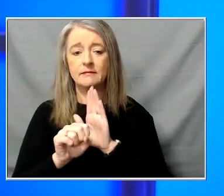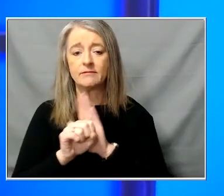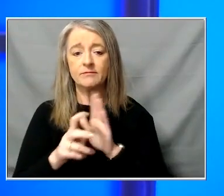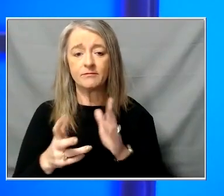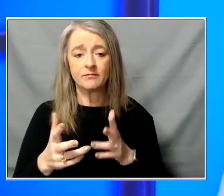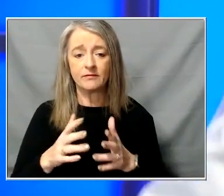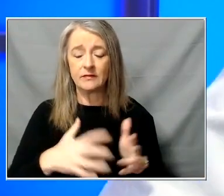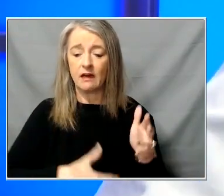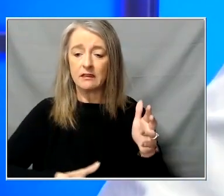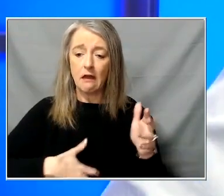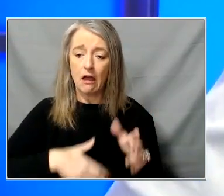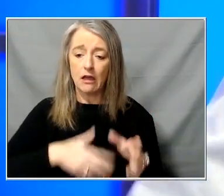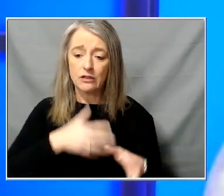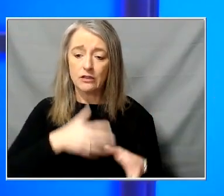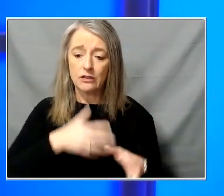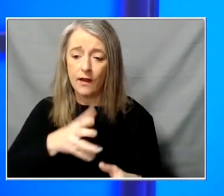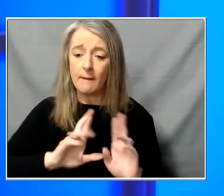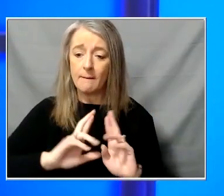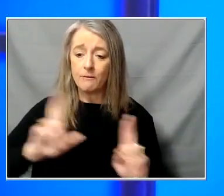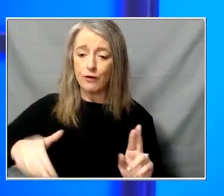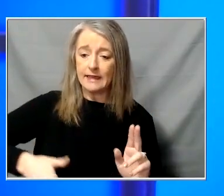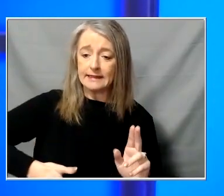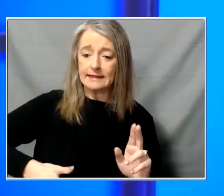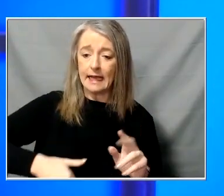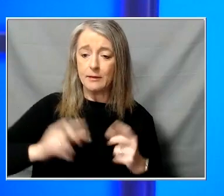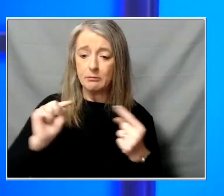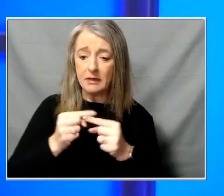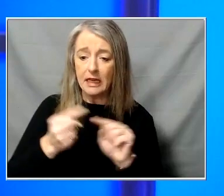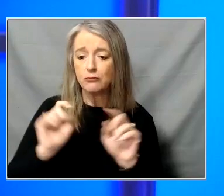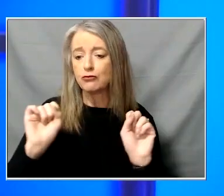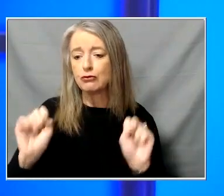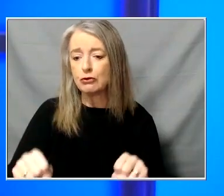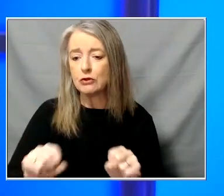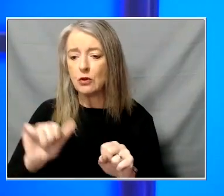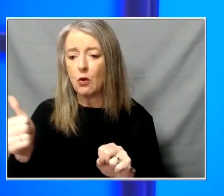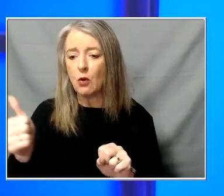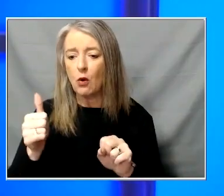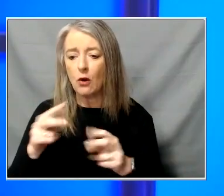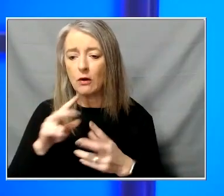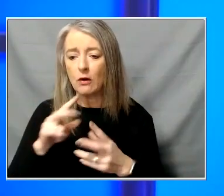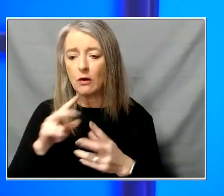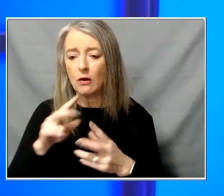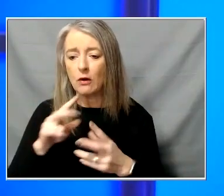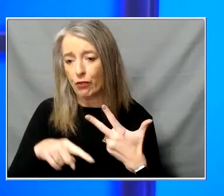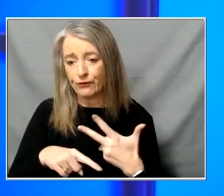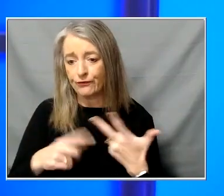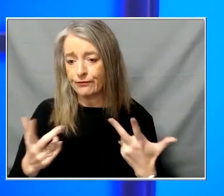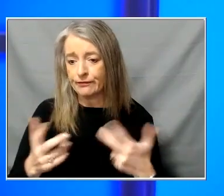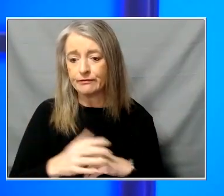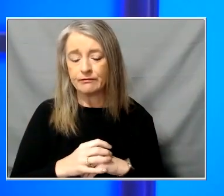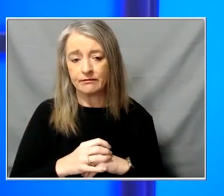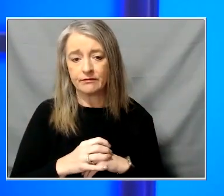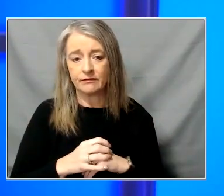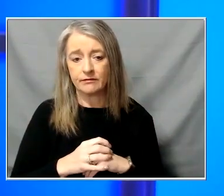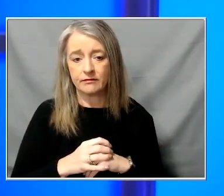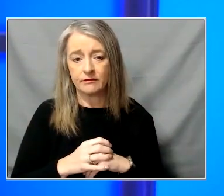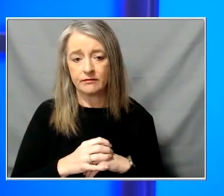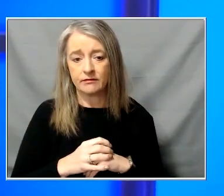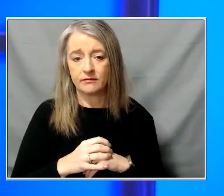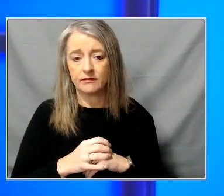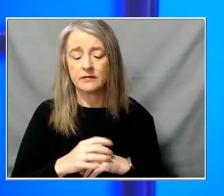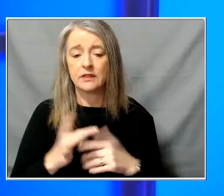nausea, vomiting, pain in the right side, or any combination of those things. That's usually when